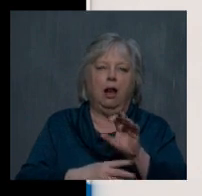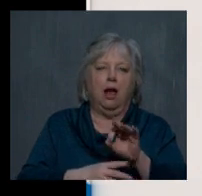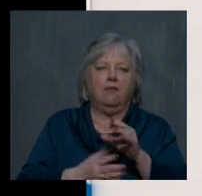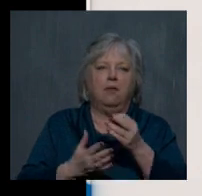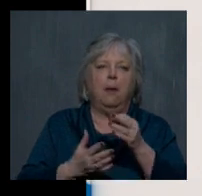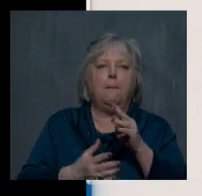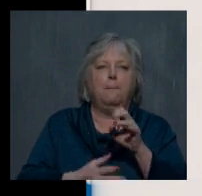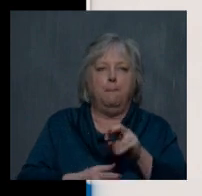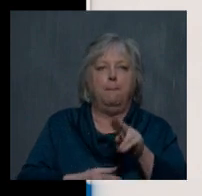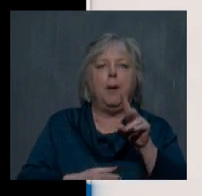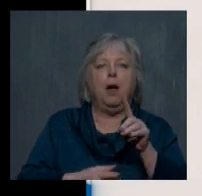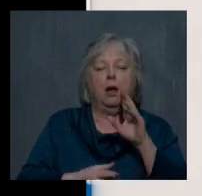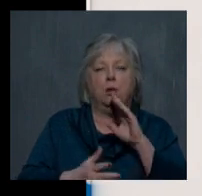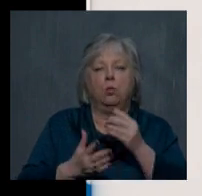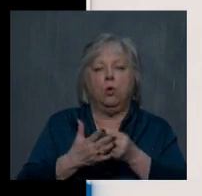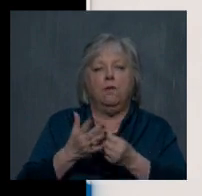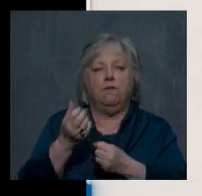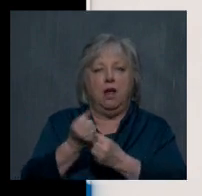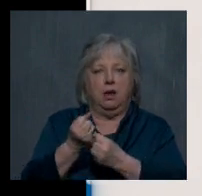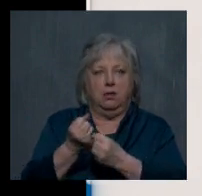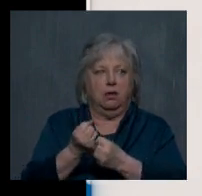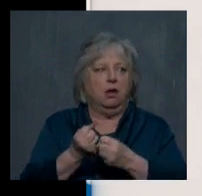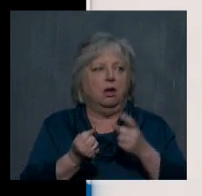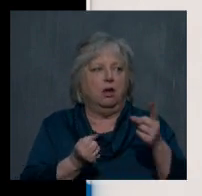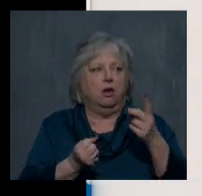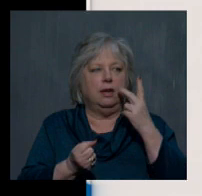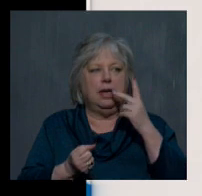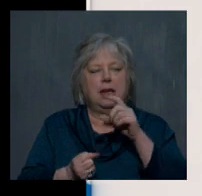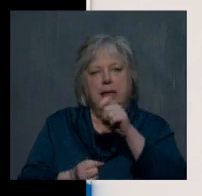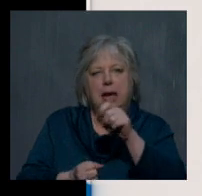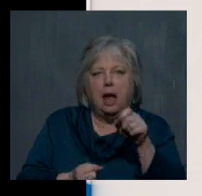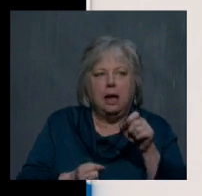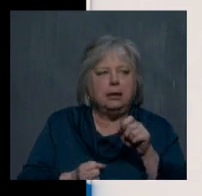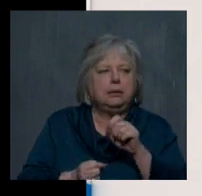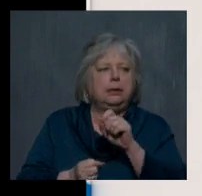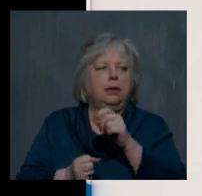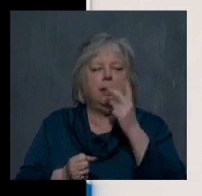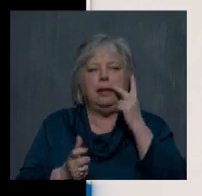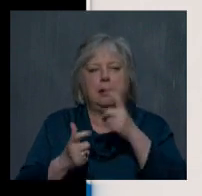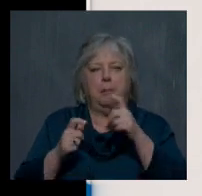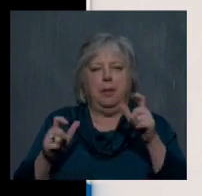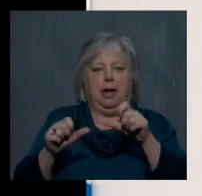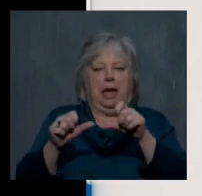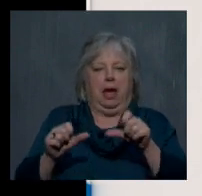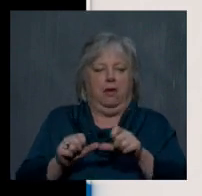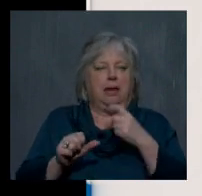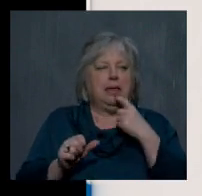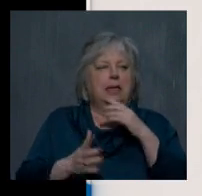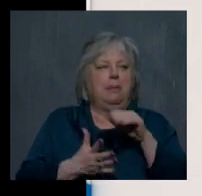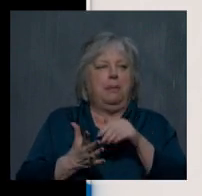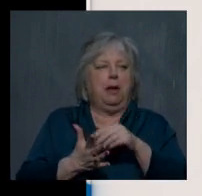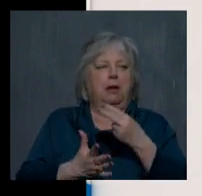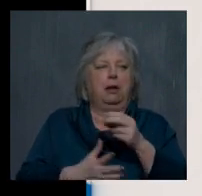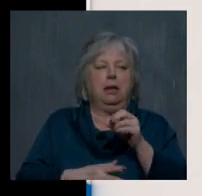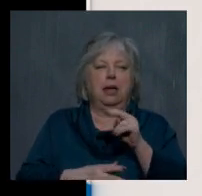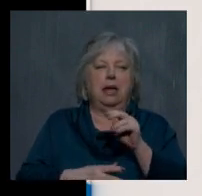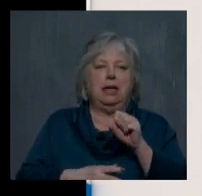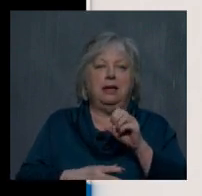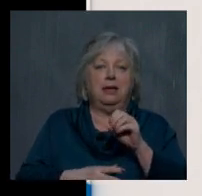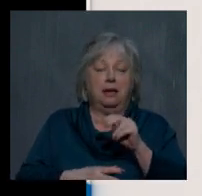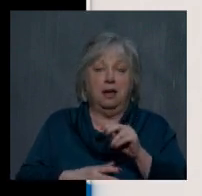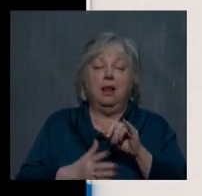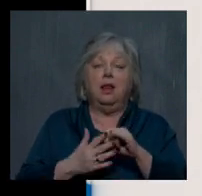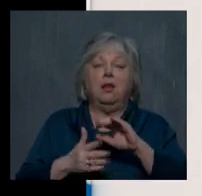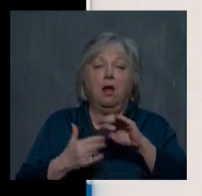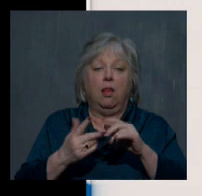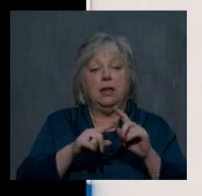will fund. So this is the area that we'll be working on. You see the dots, you see the big area that says Middle Hinson. So those are all the areas